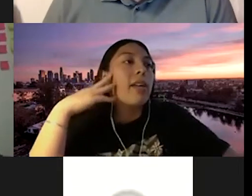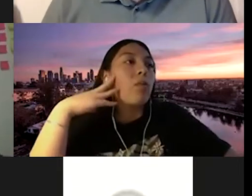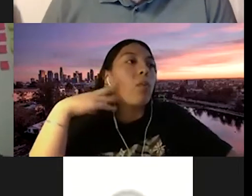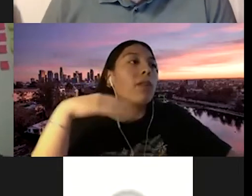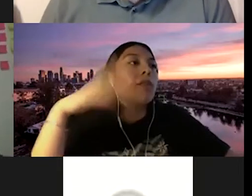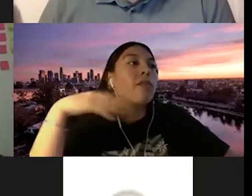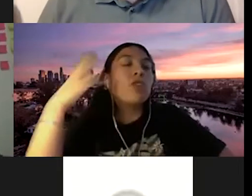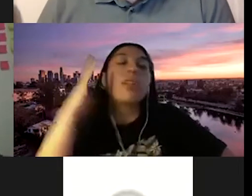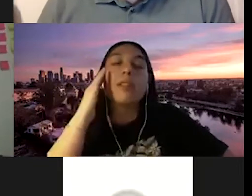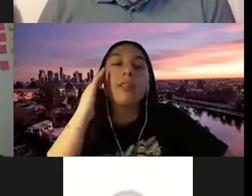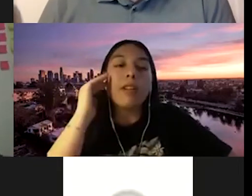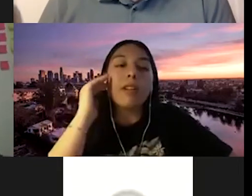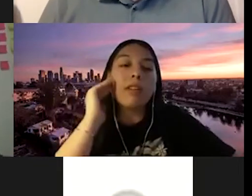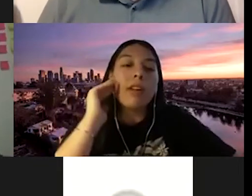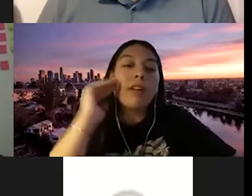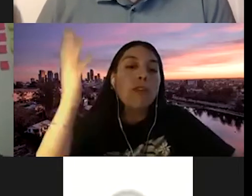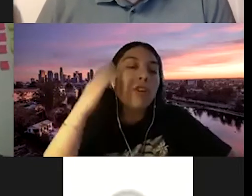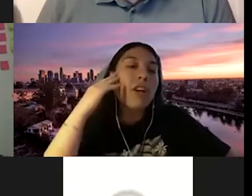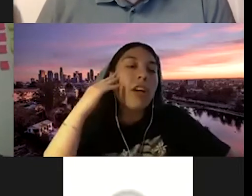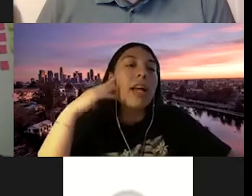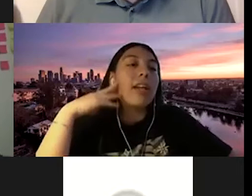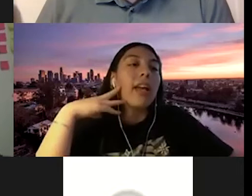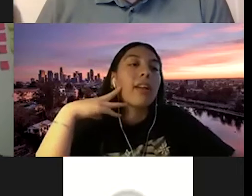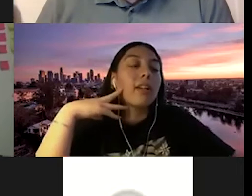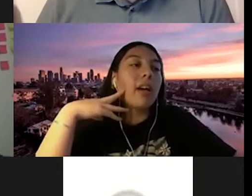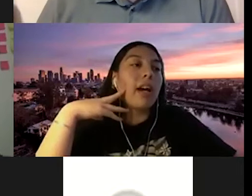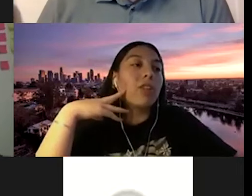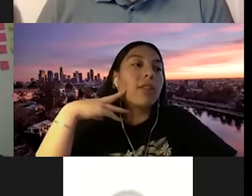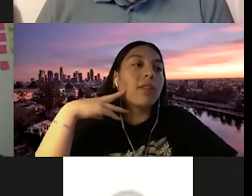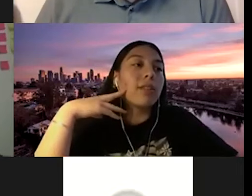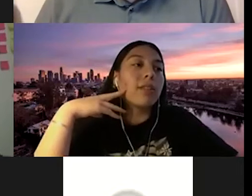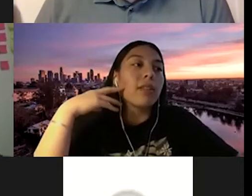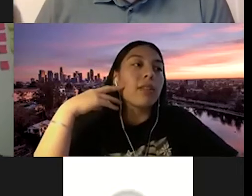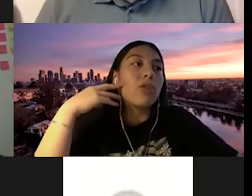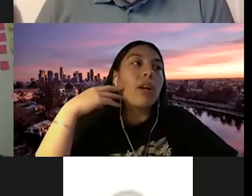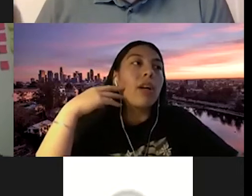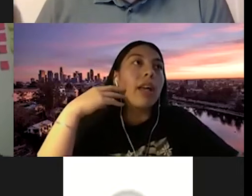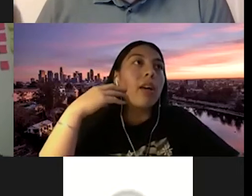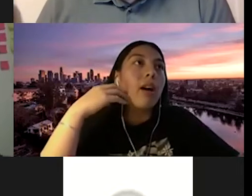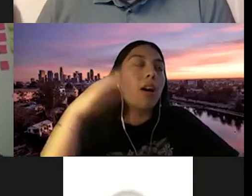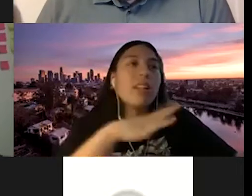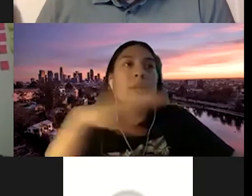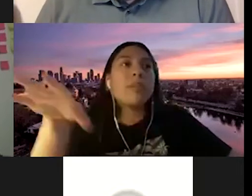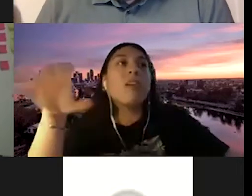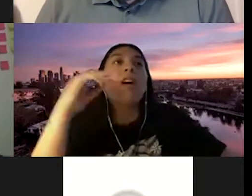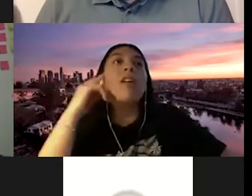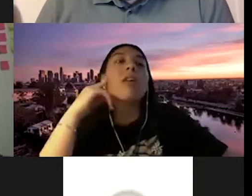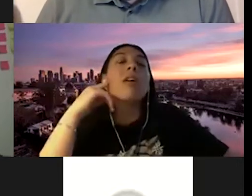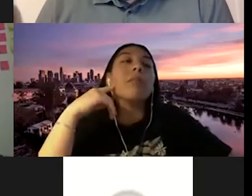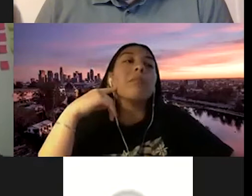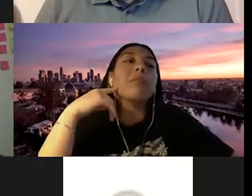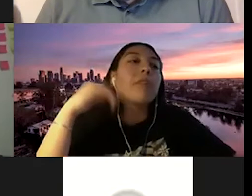I want to envision a different future, and I just enjoy like all types of